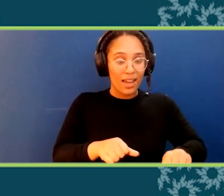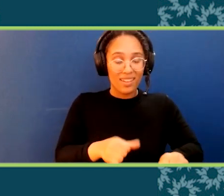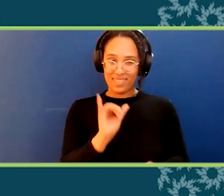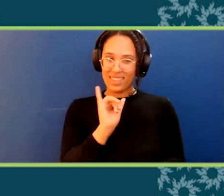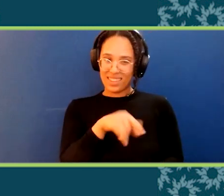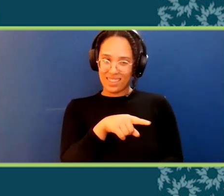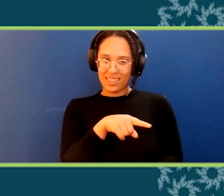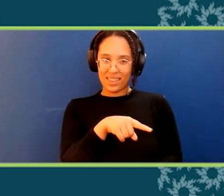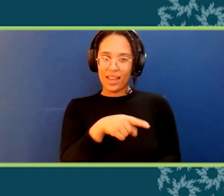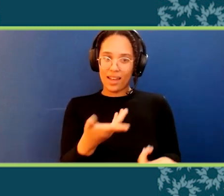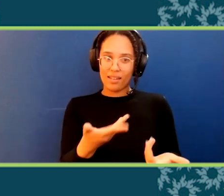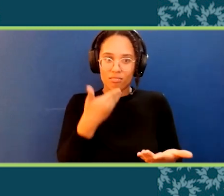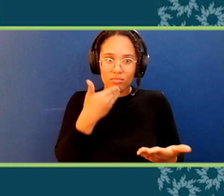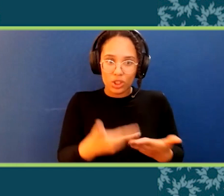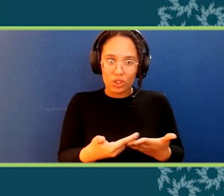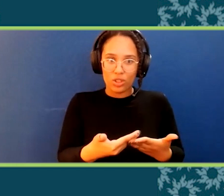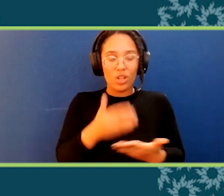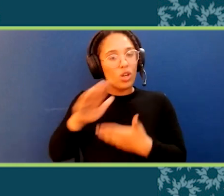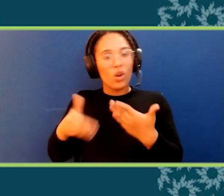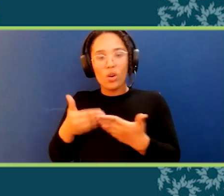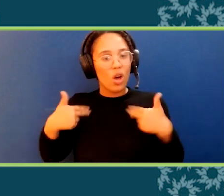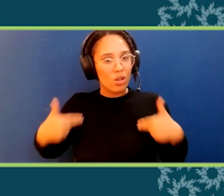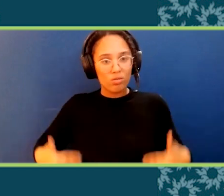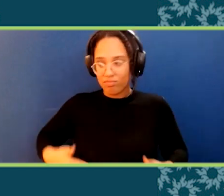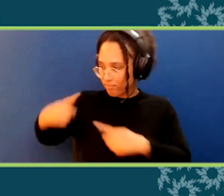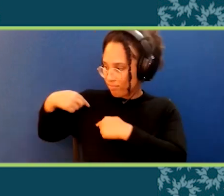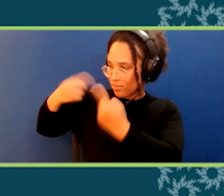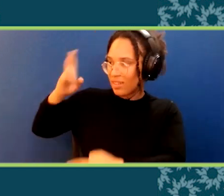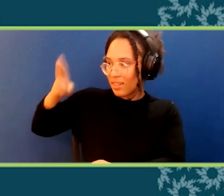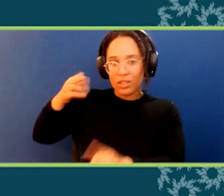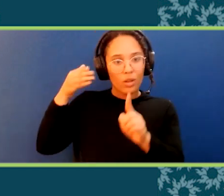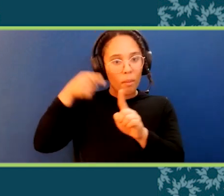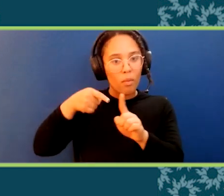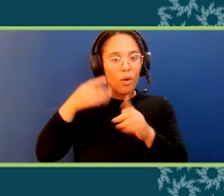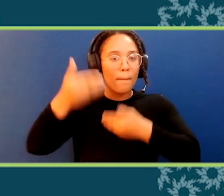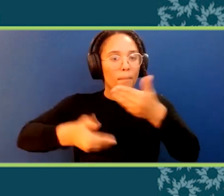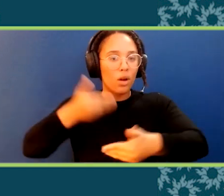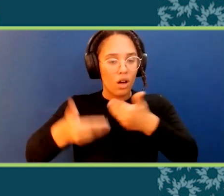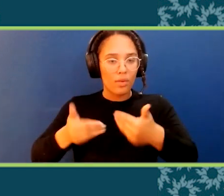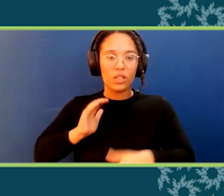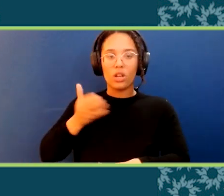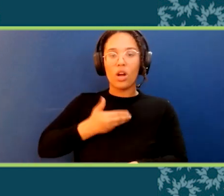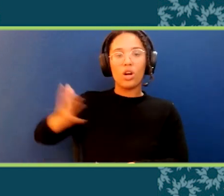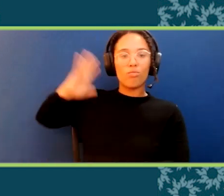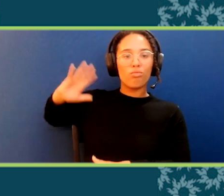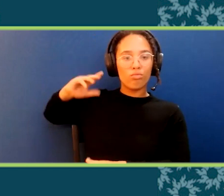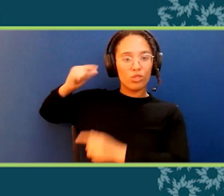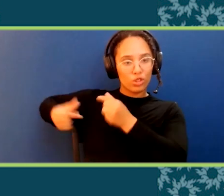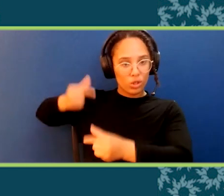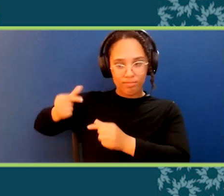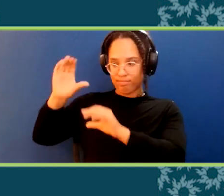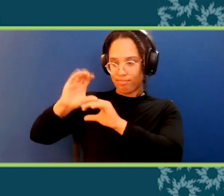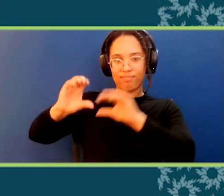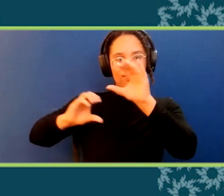is worthy, and all of human history is about progress and us building upon what our ancestors did, right?